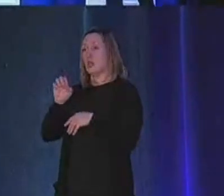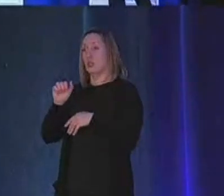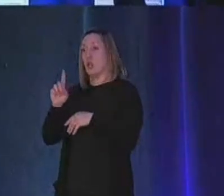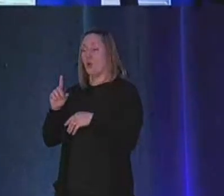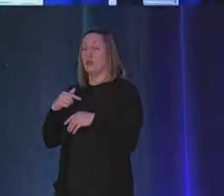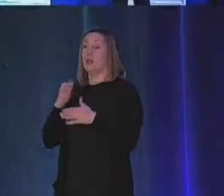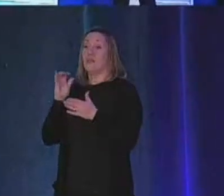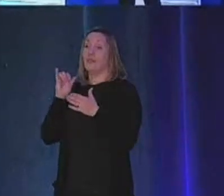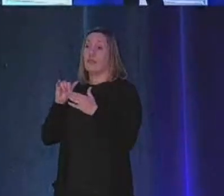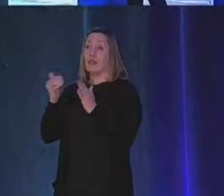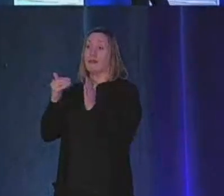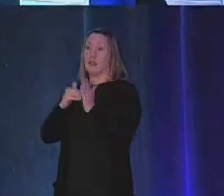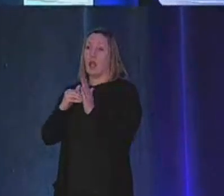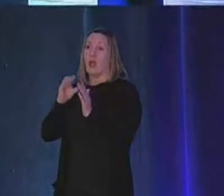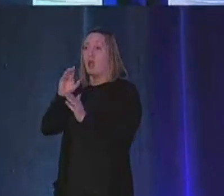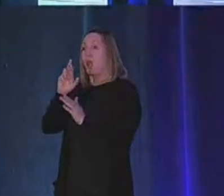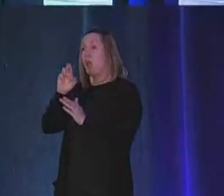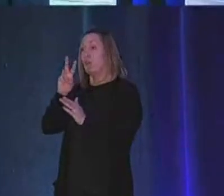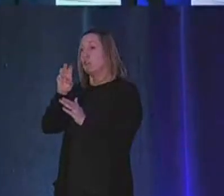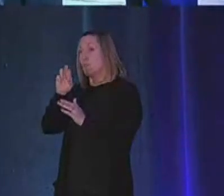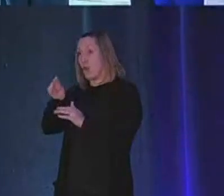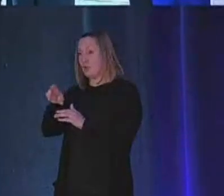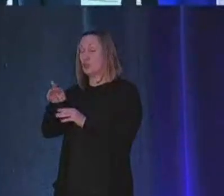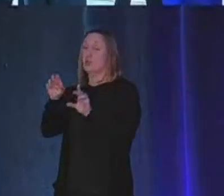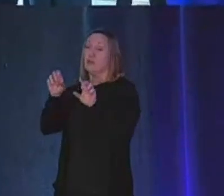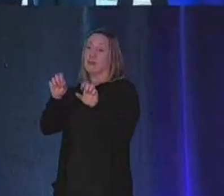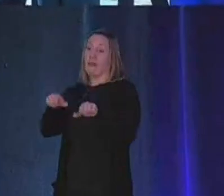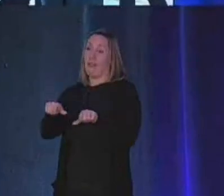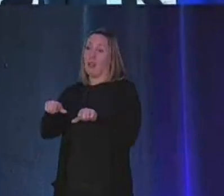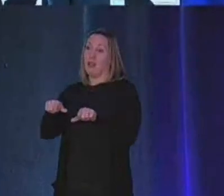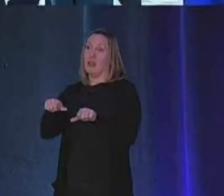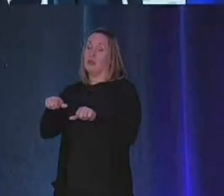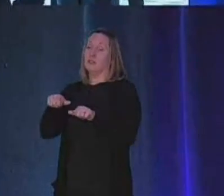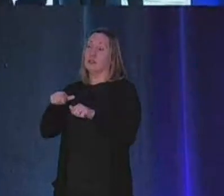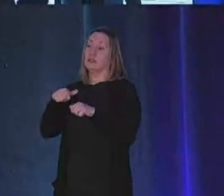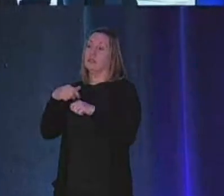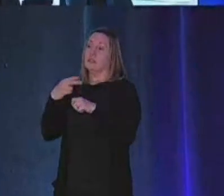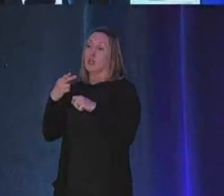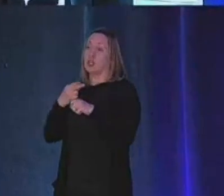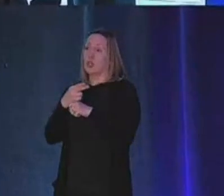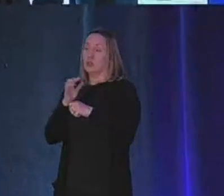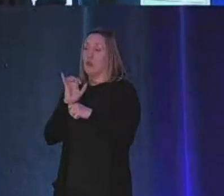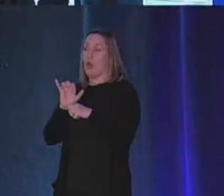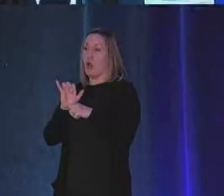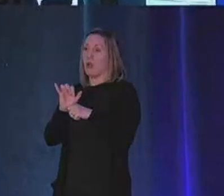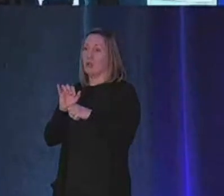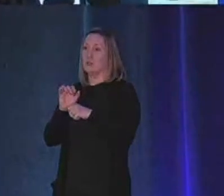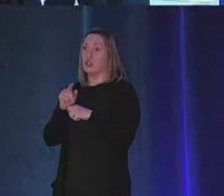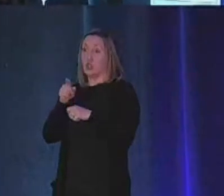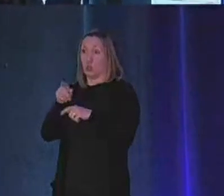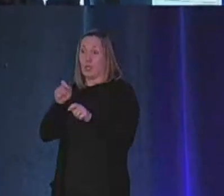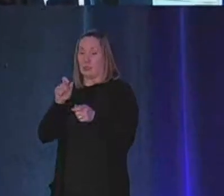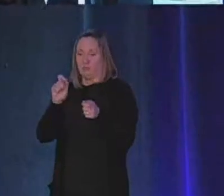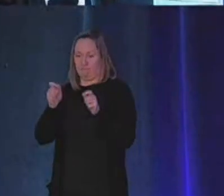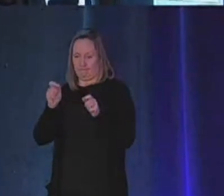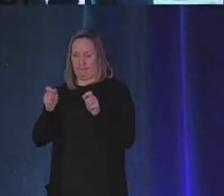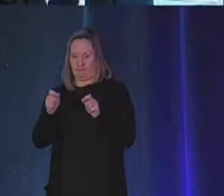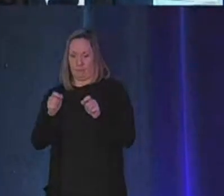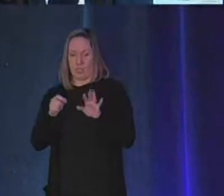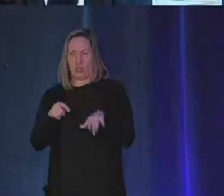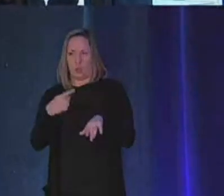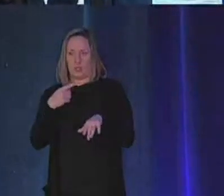is, again, the browser's able to take some direction from you, and you're going to say, like,